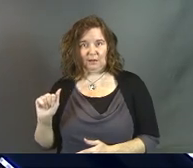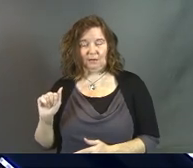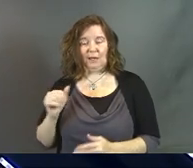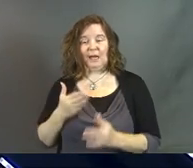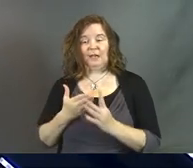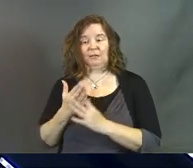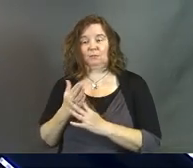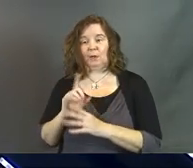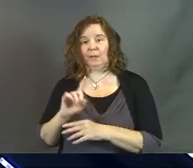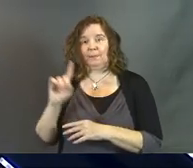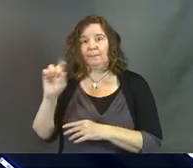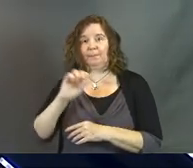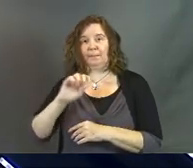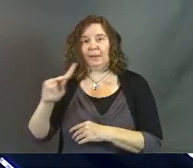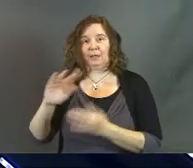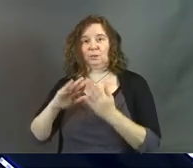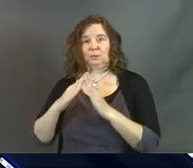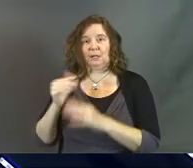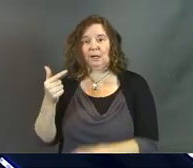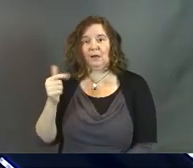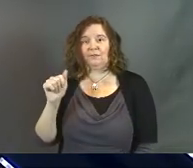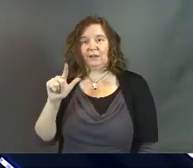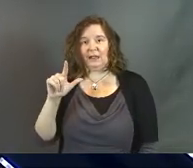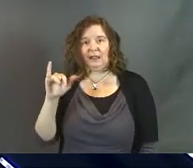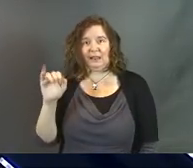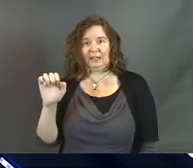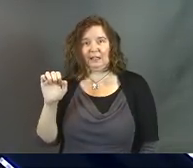go through Samaria on the way.